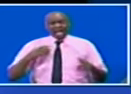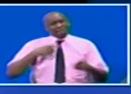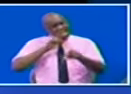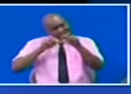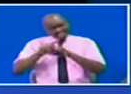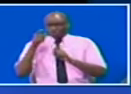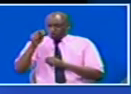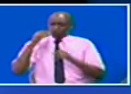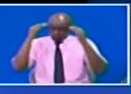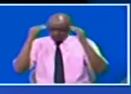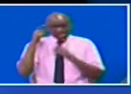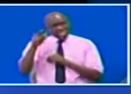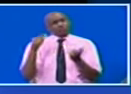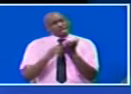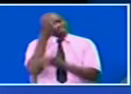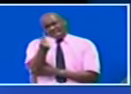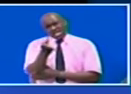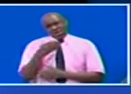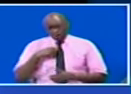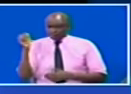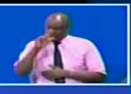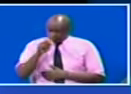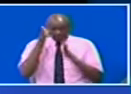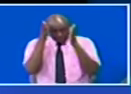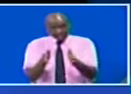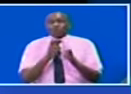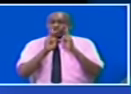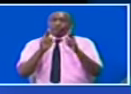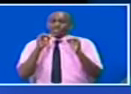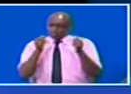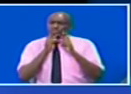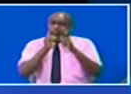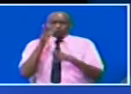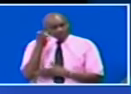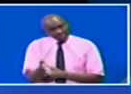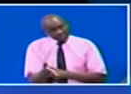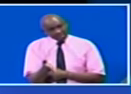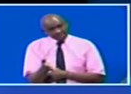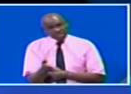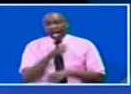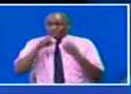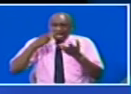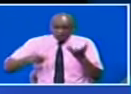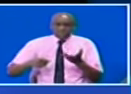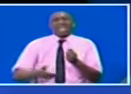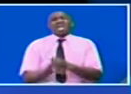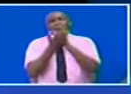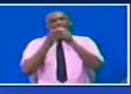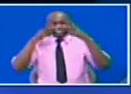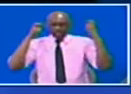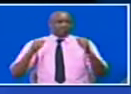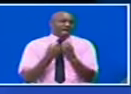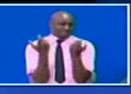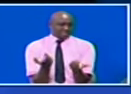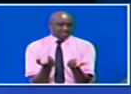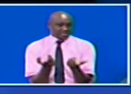and prosecution in Uganda of its Nairobi-based news presenter Joy Doreen Biira on allegations of abetting terrorism.